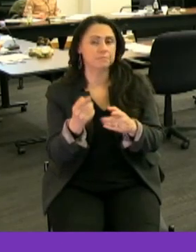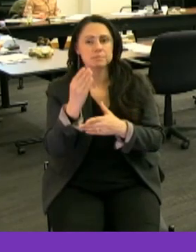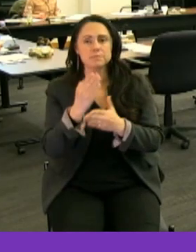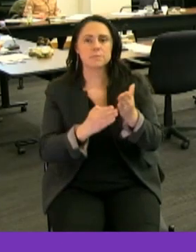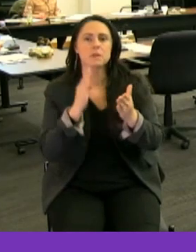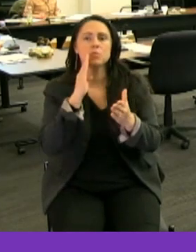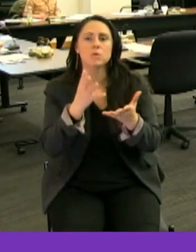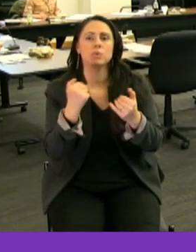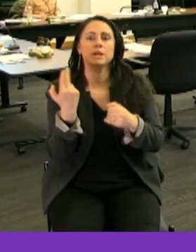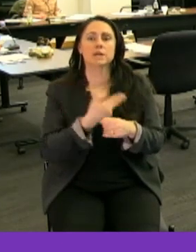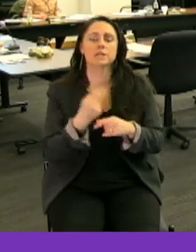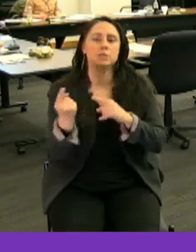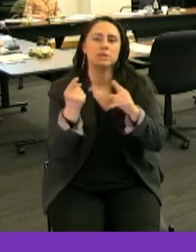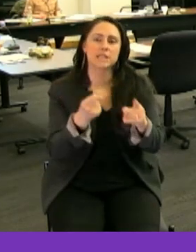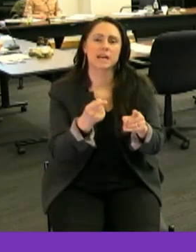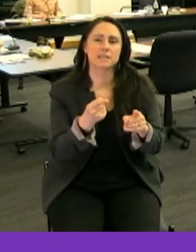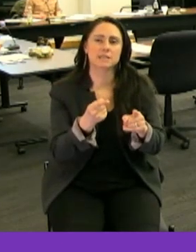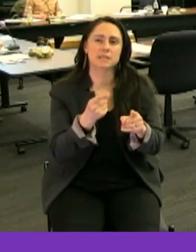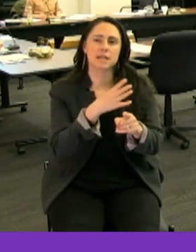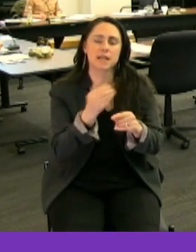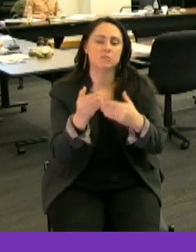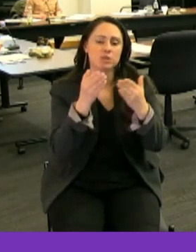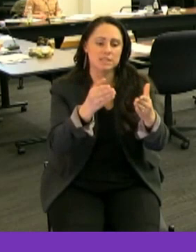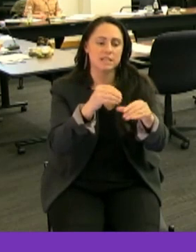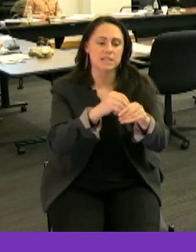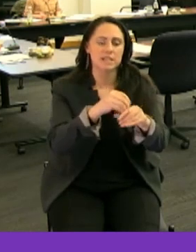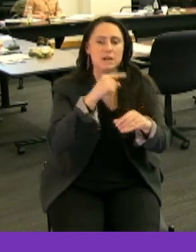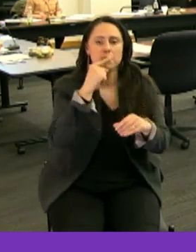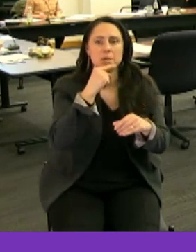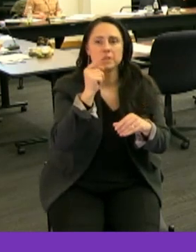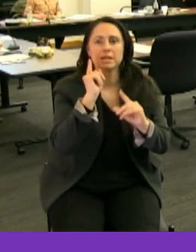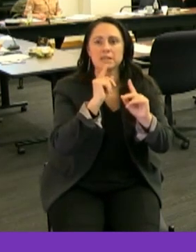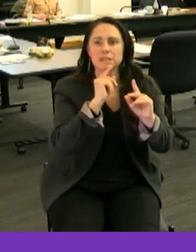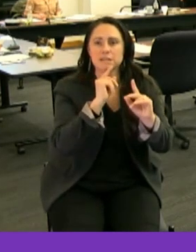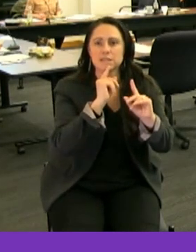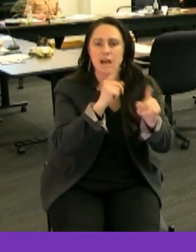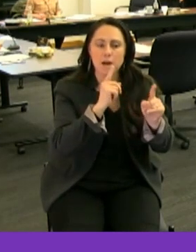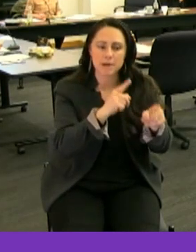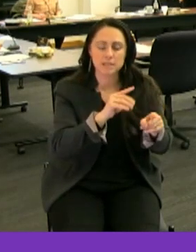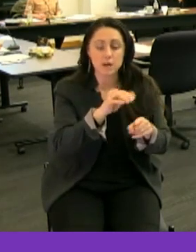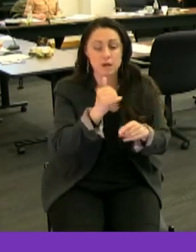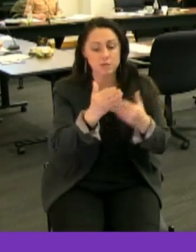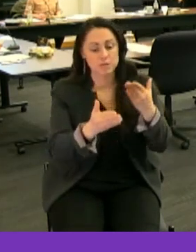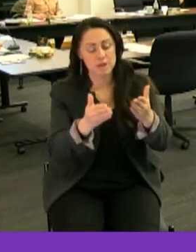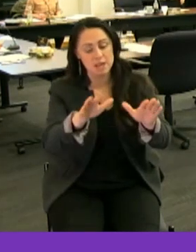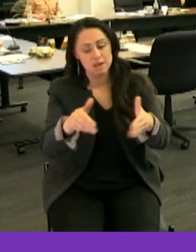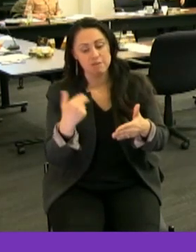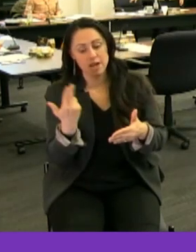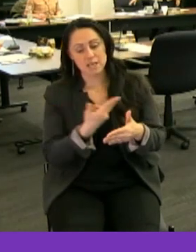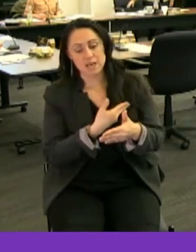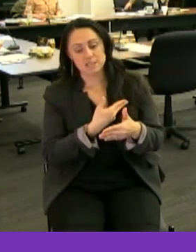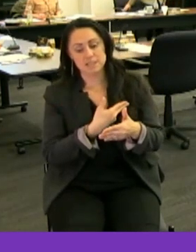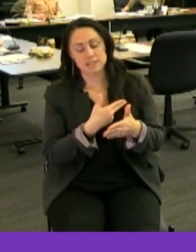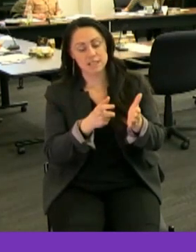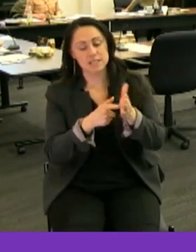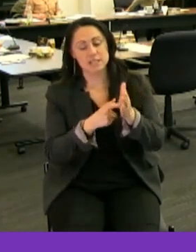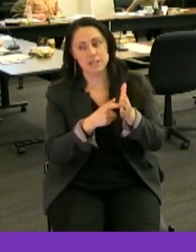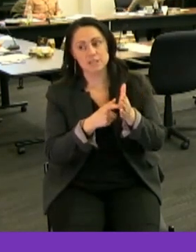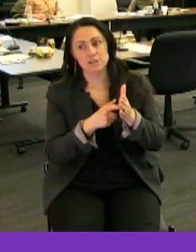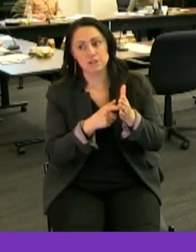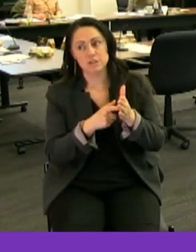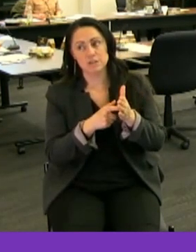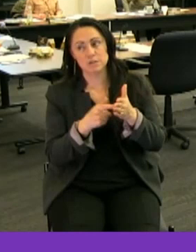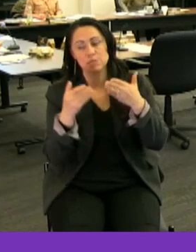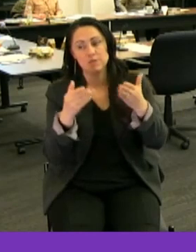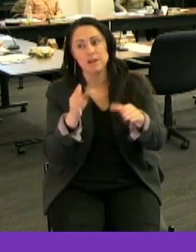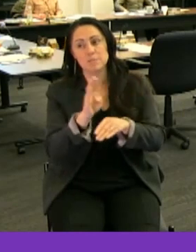Some would want us to attend and present in public comment. Others may invite us to be as an agenda item or provide a